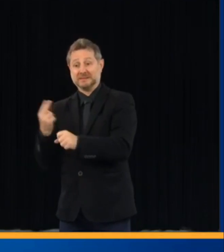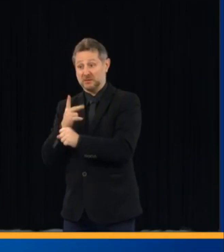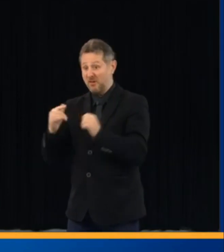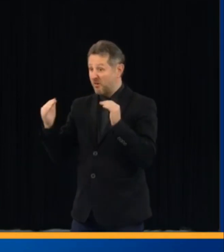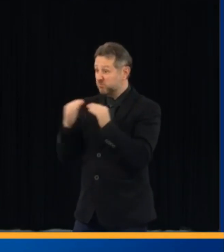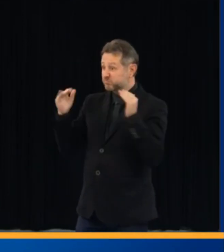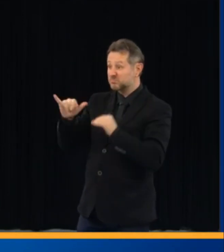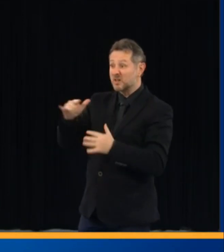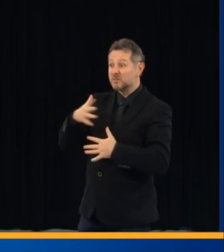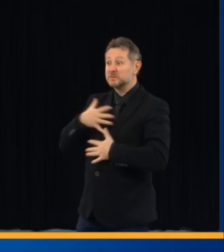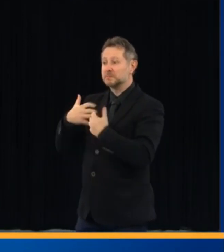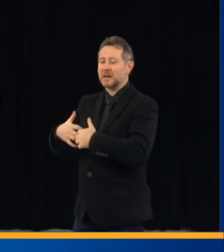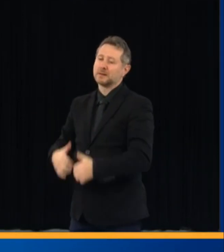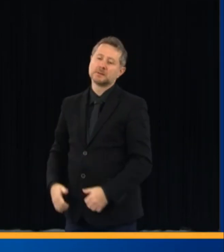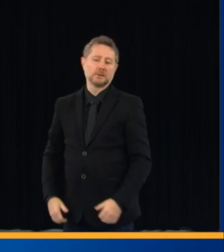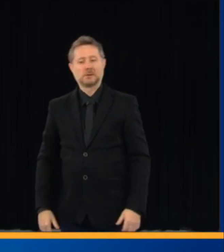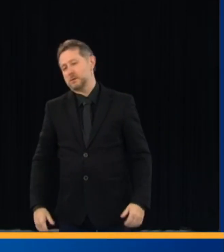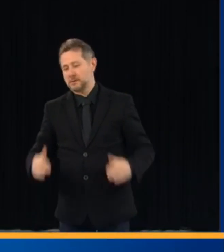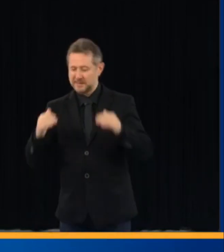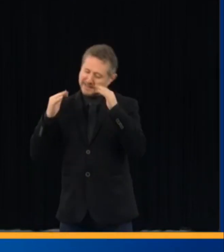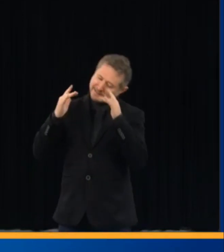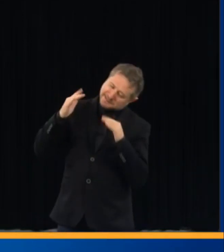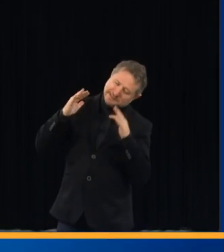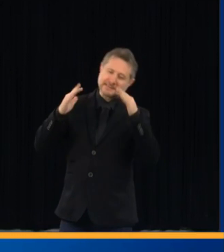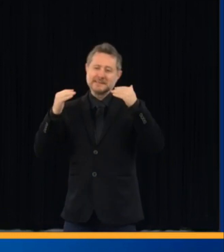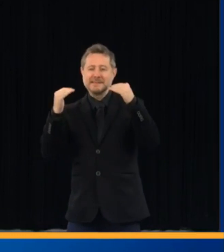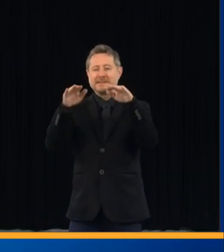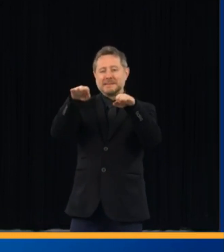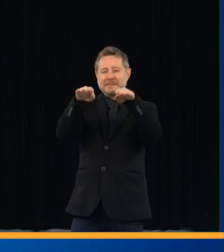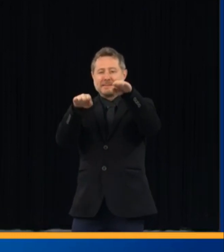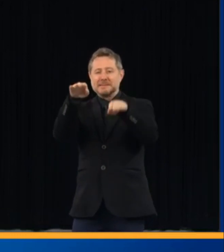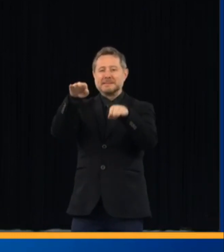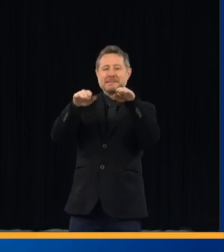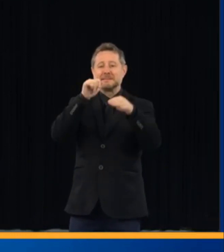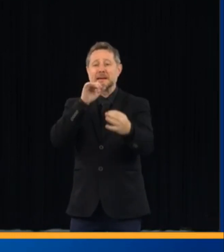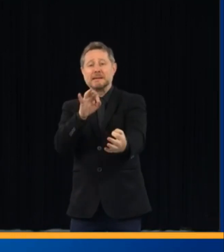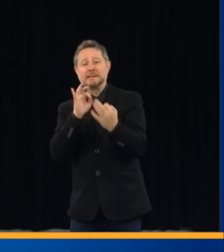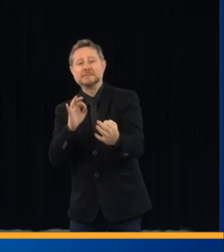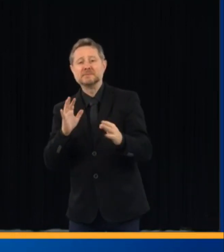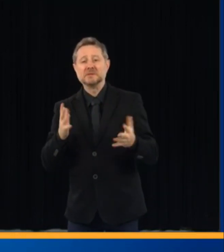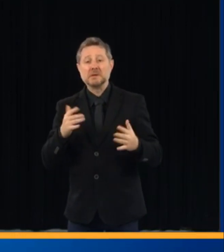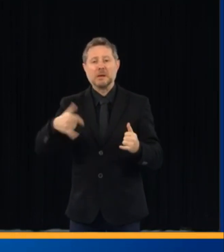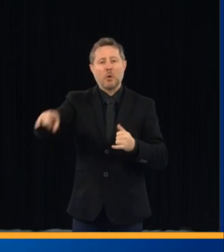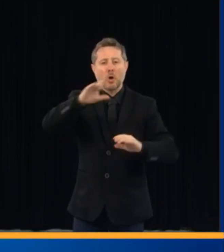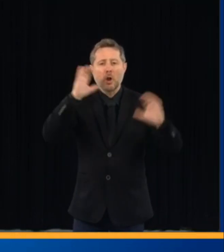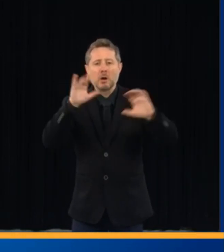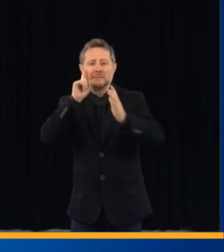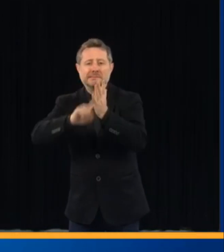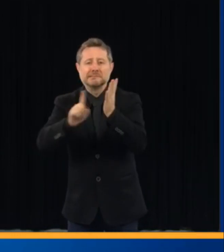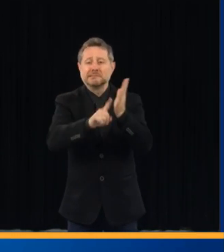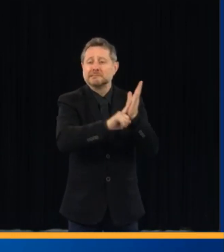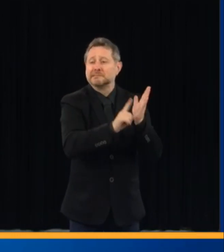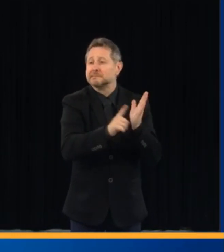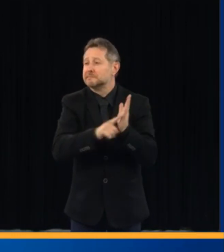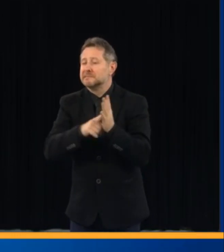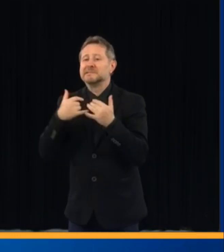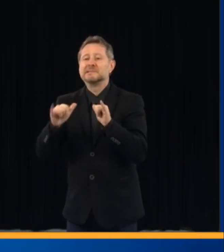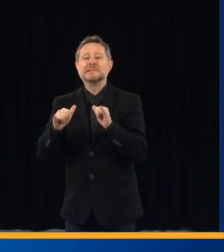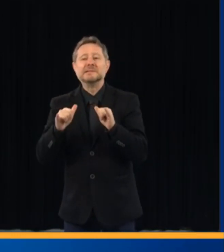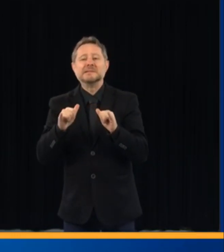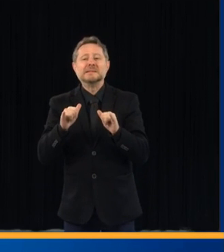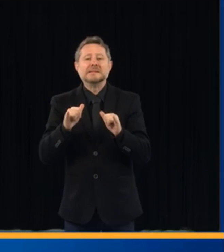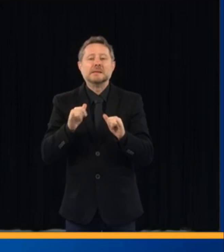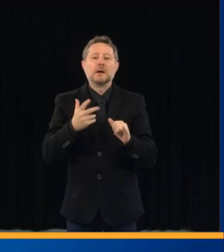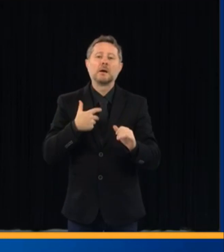emergency basis, some research has been done that says they could be suitable. We are